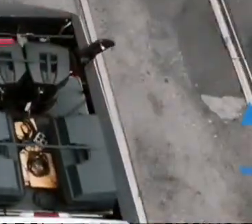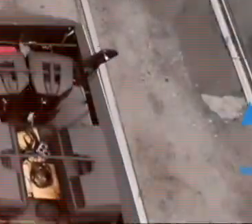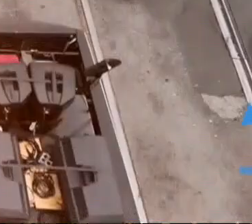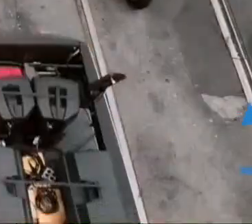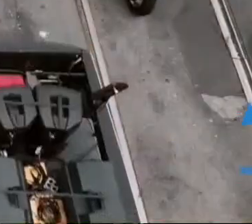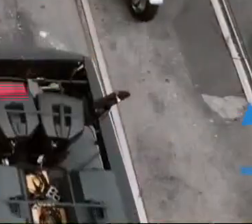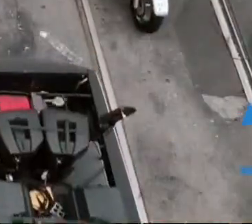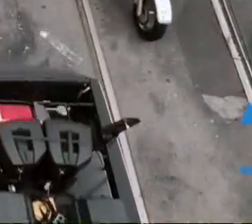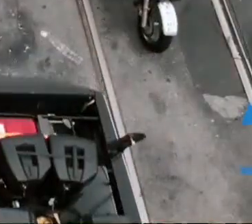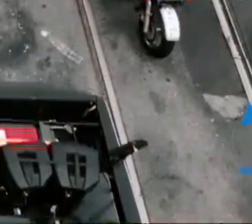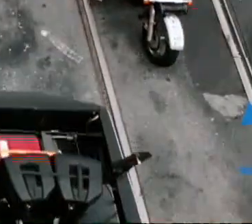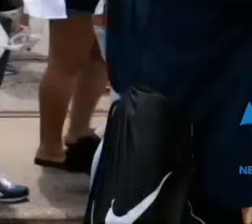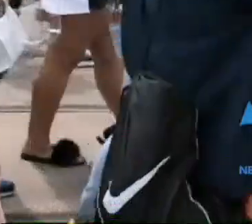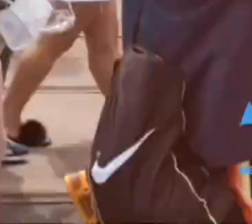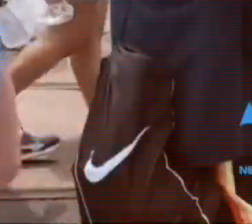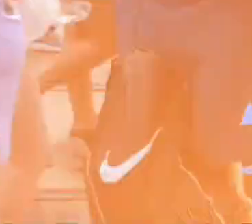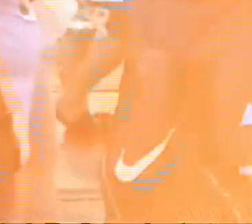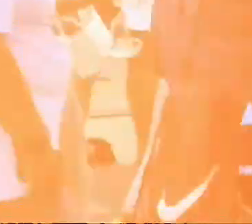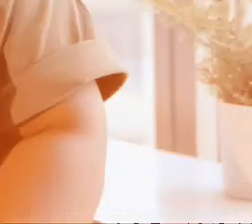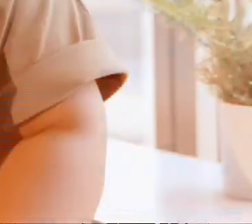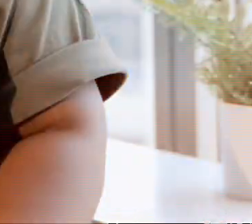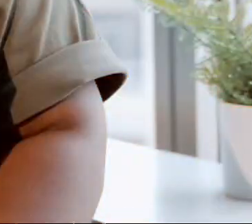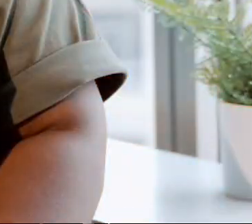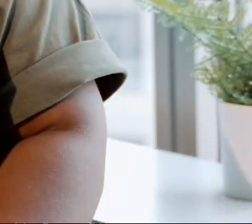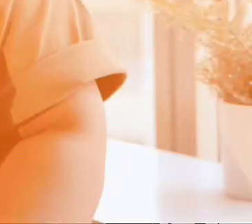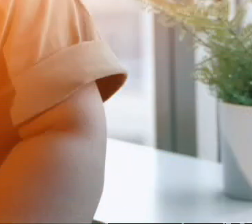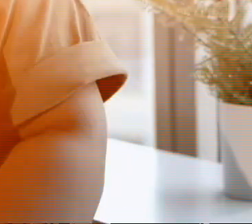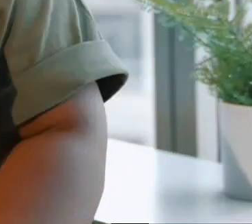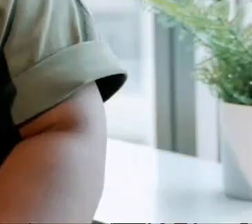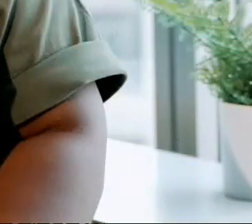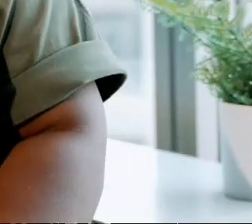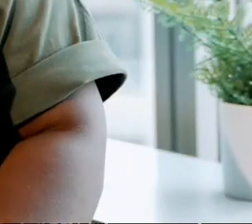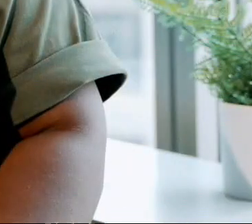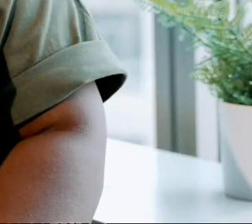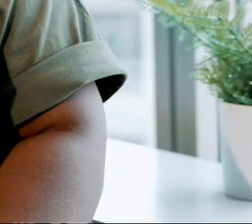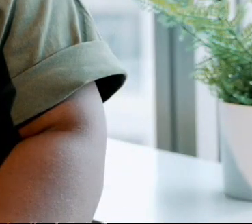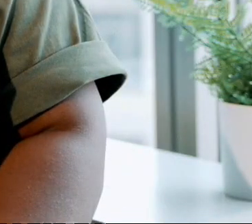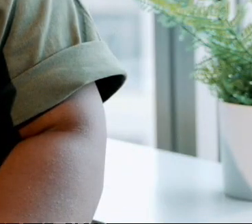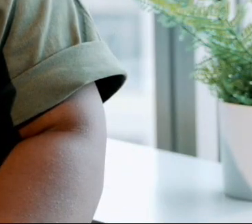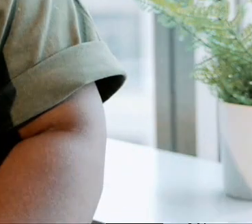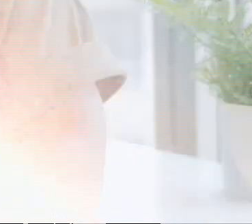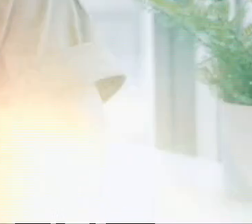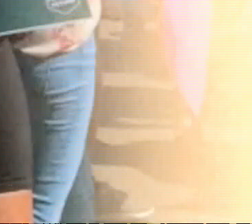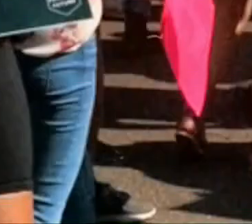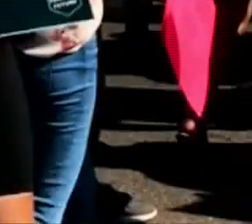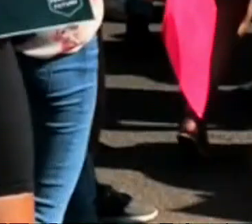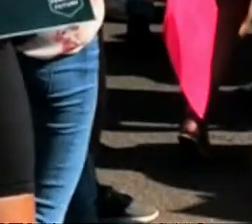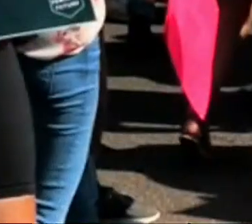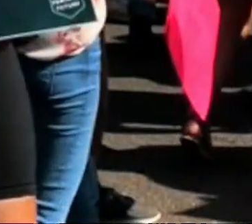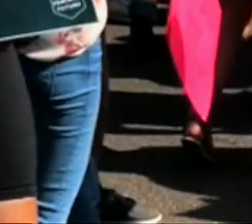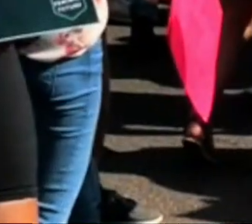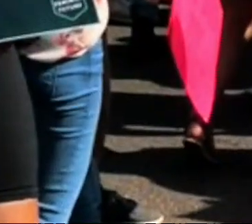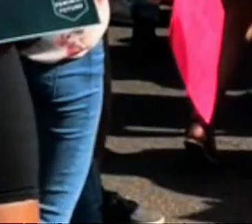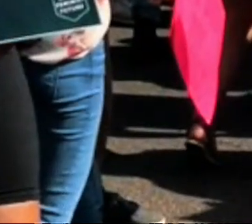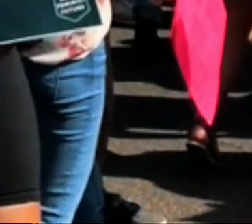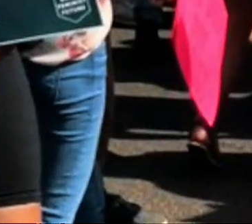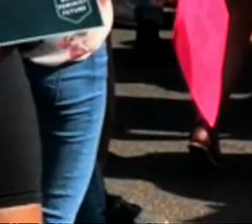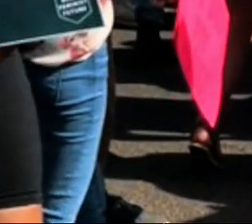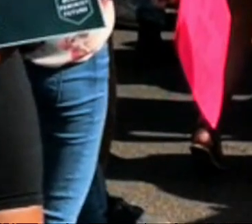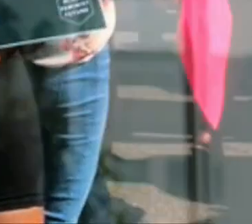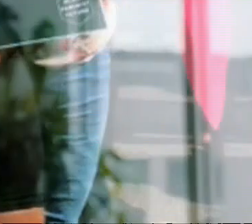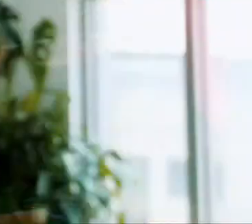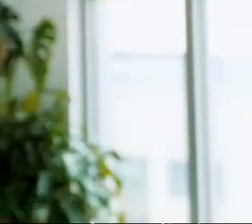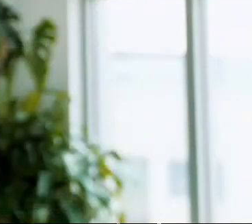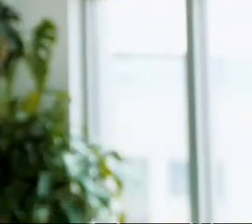a tough man. We won't sit by while we see our existence being denied. It's giving liberation.